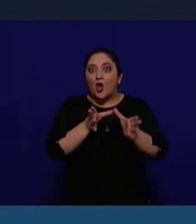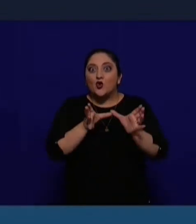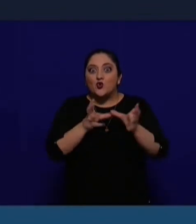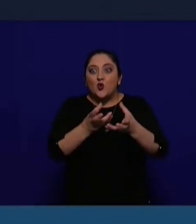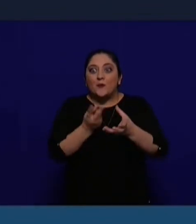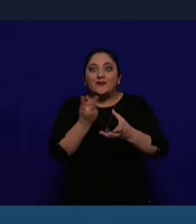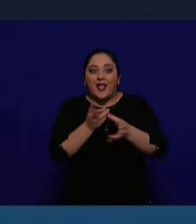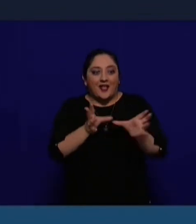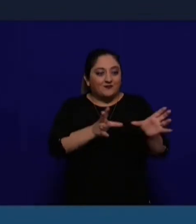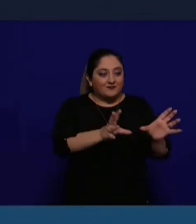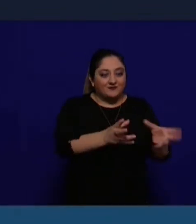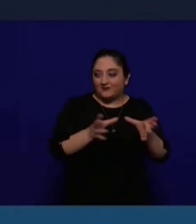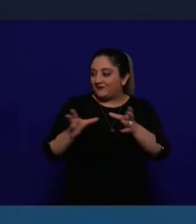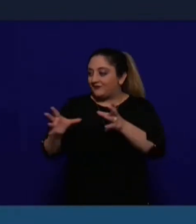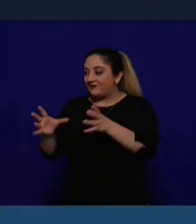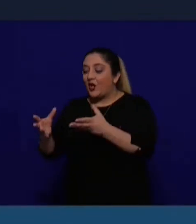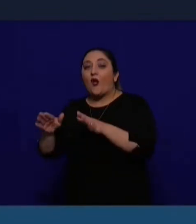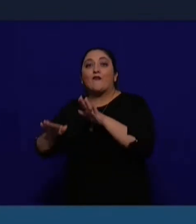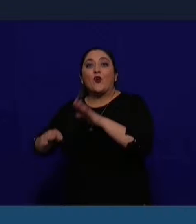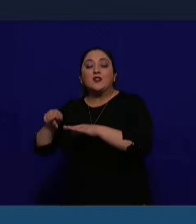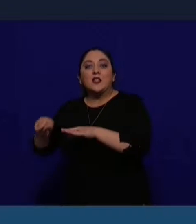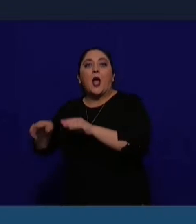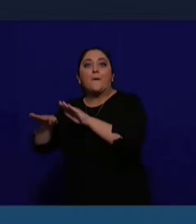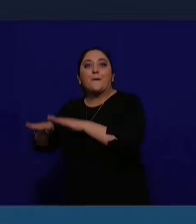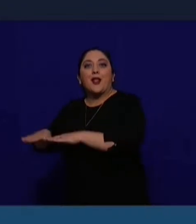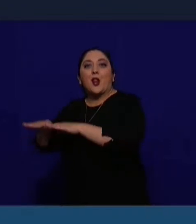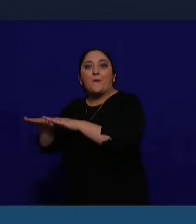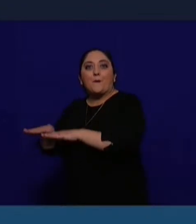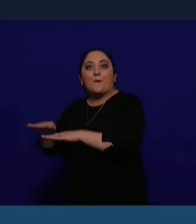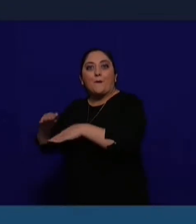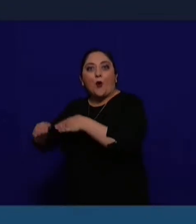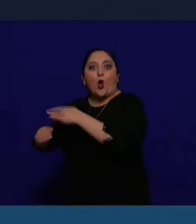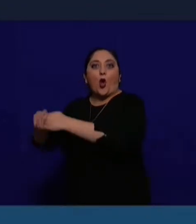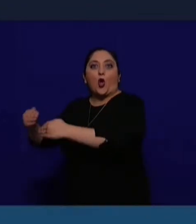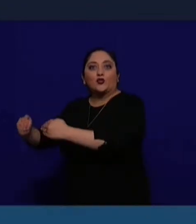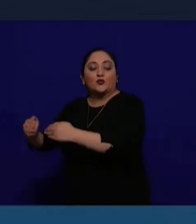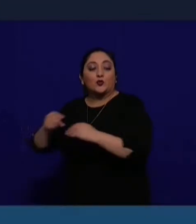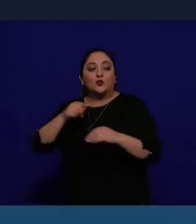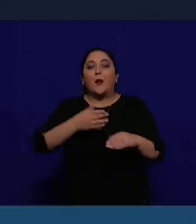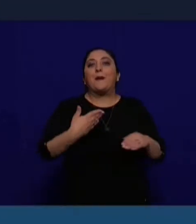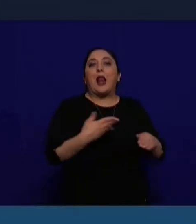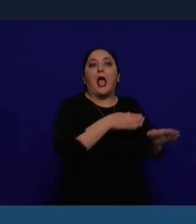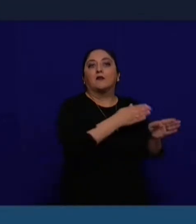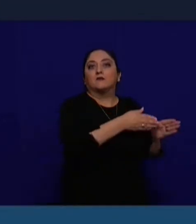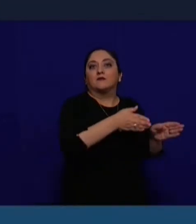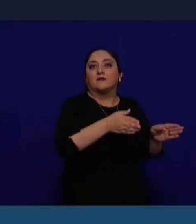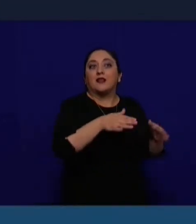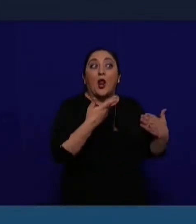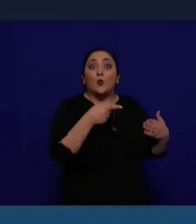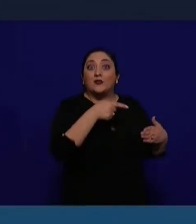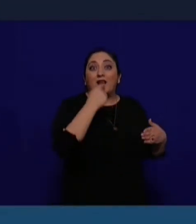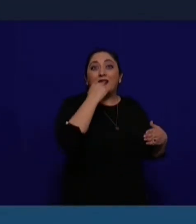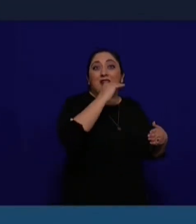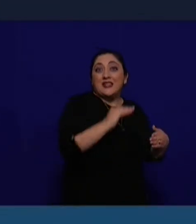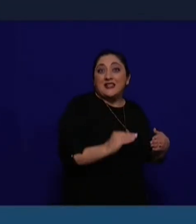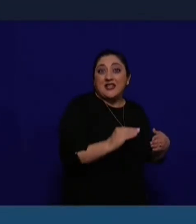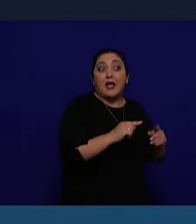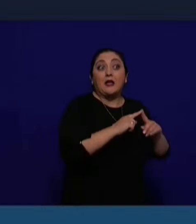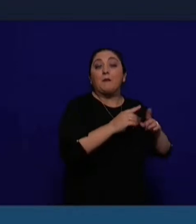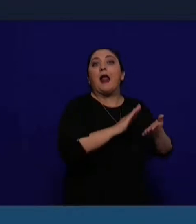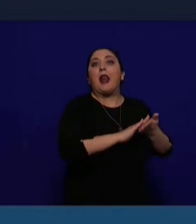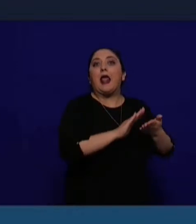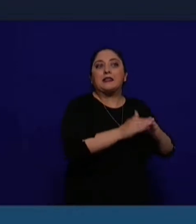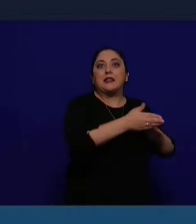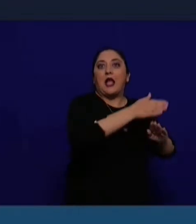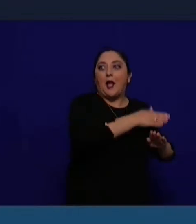iva li jkollok persuna li għandha 60 sena u forsi rċivit l-invit qabel ma rċieva persuna li għandu pereżempju 70 sena għaliex inti għandek